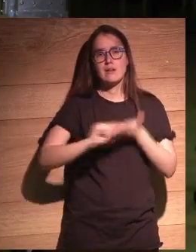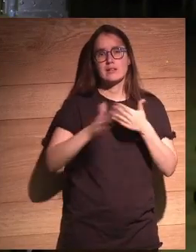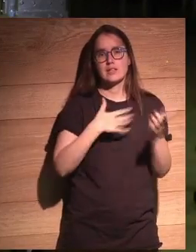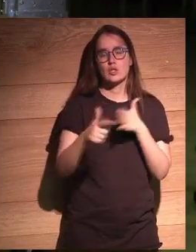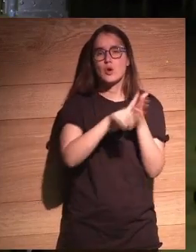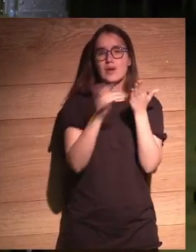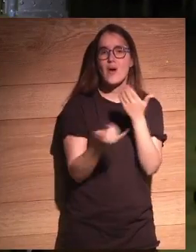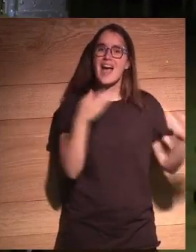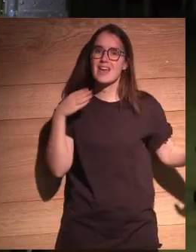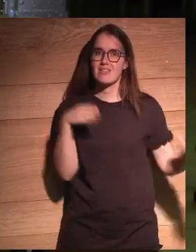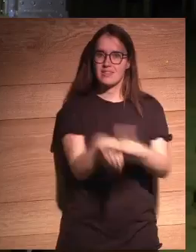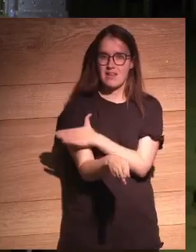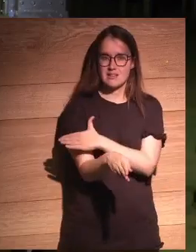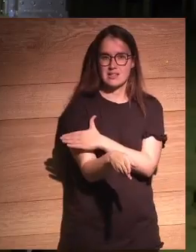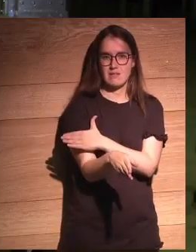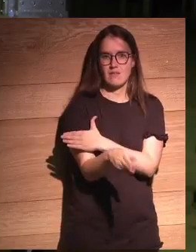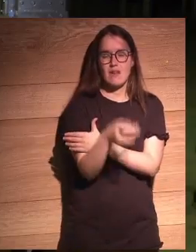fights of the past and the present.